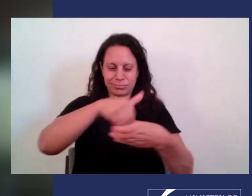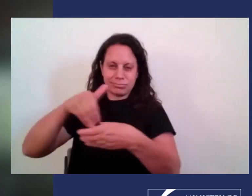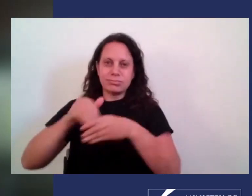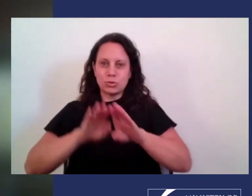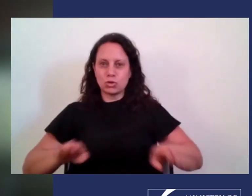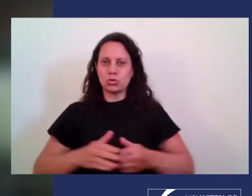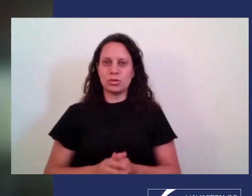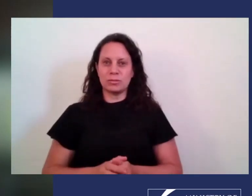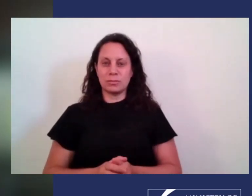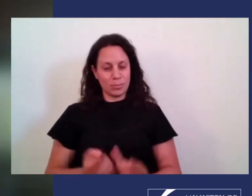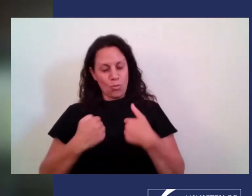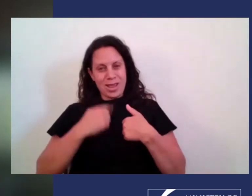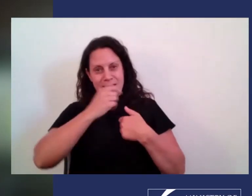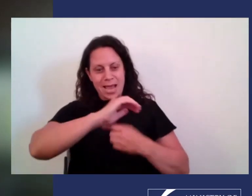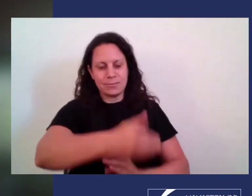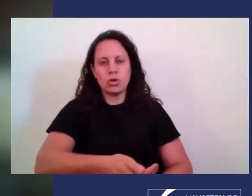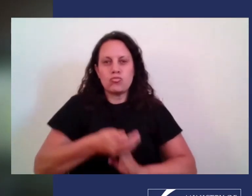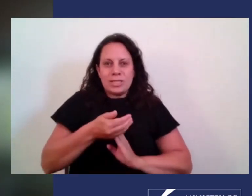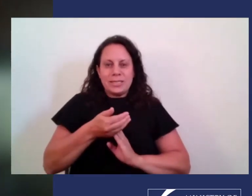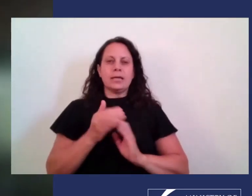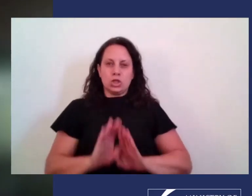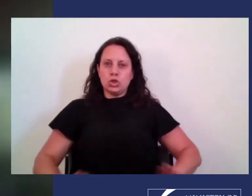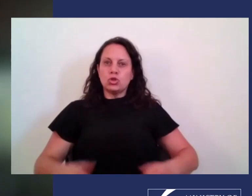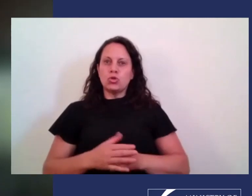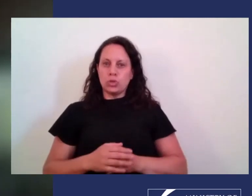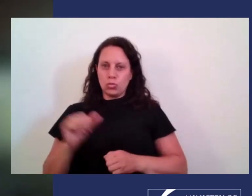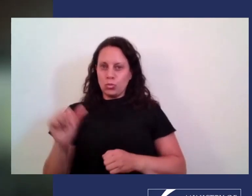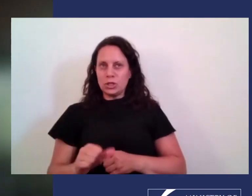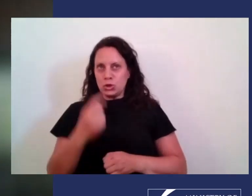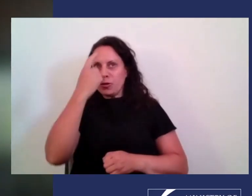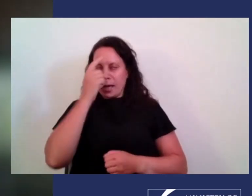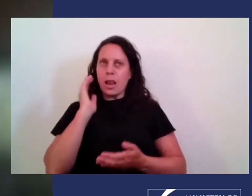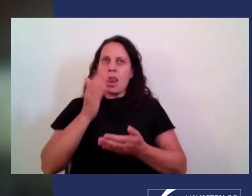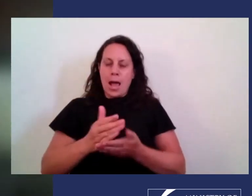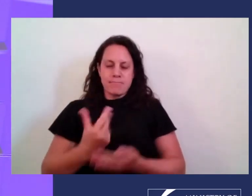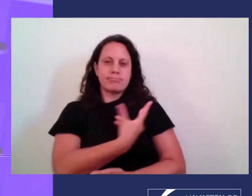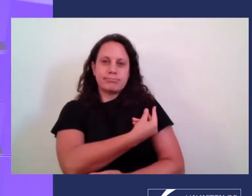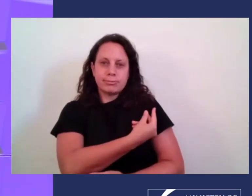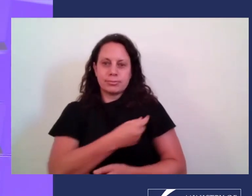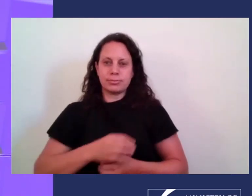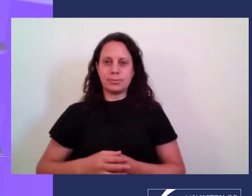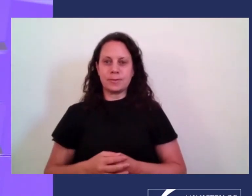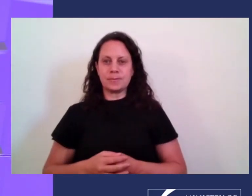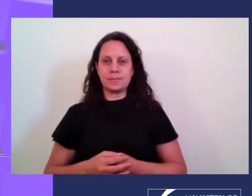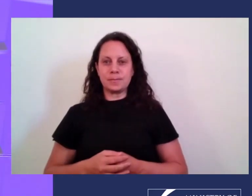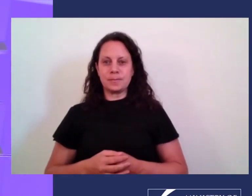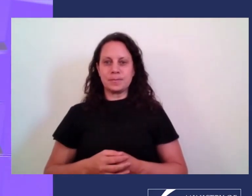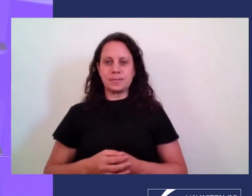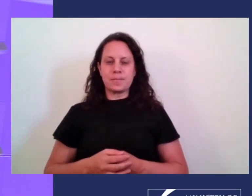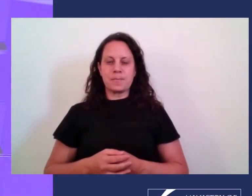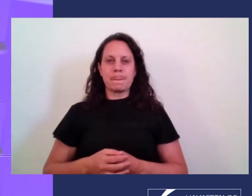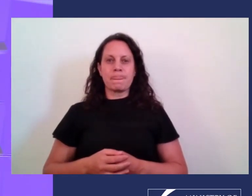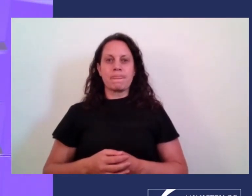then it's something which we should strongly consider as parents. Kia ora. I just want to, can I just address